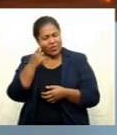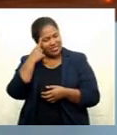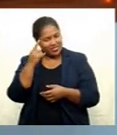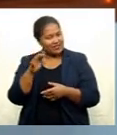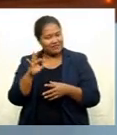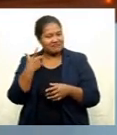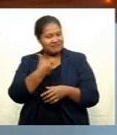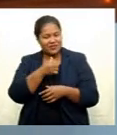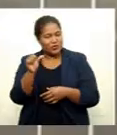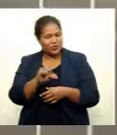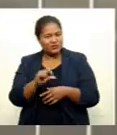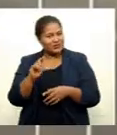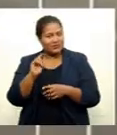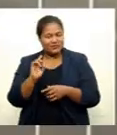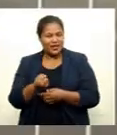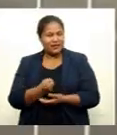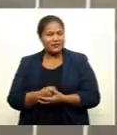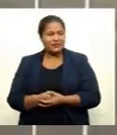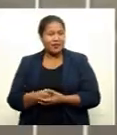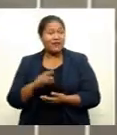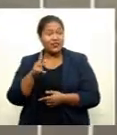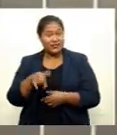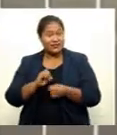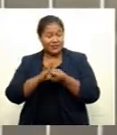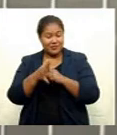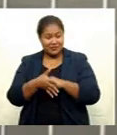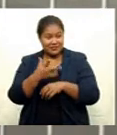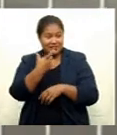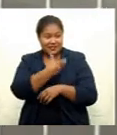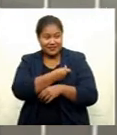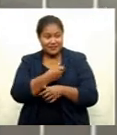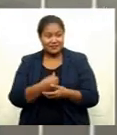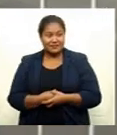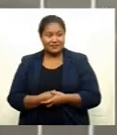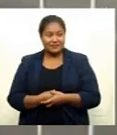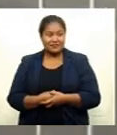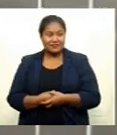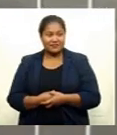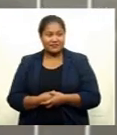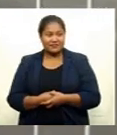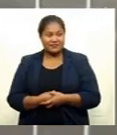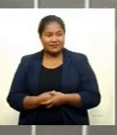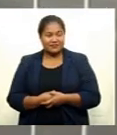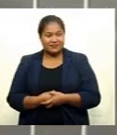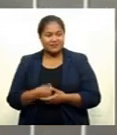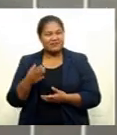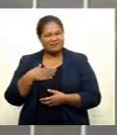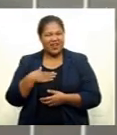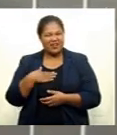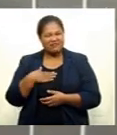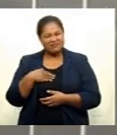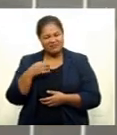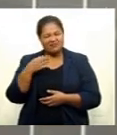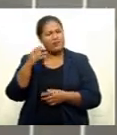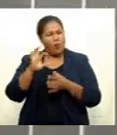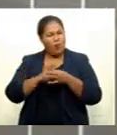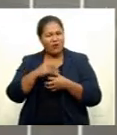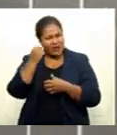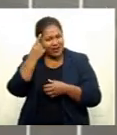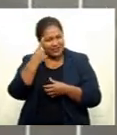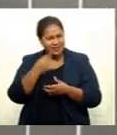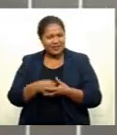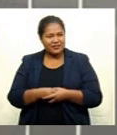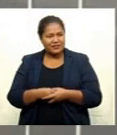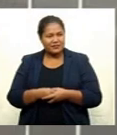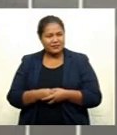be compulsory. For this COVID-19 vaccine, in my own knowledge, it